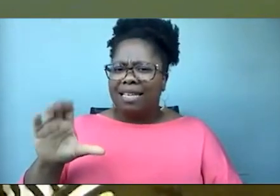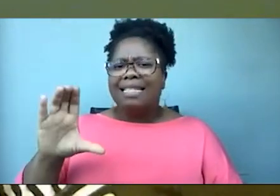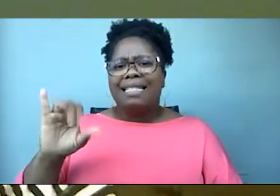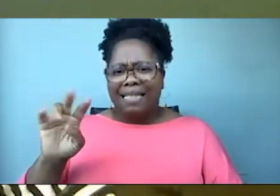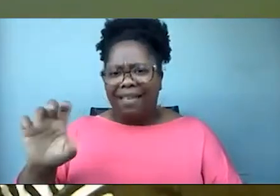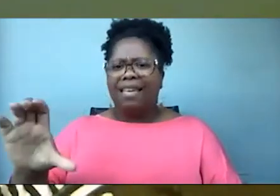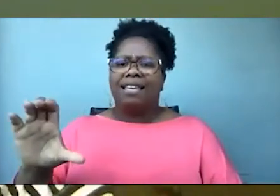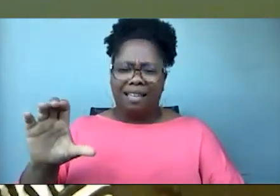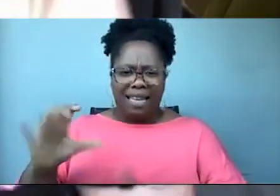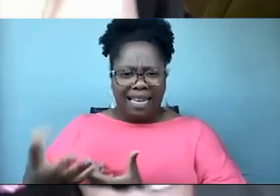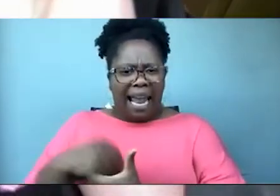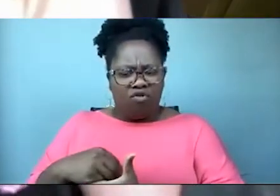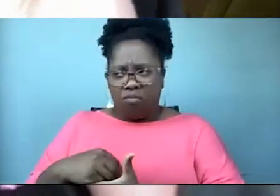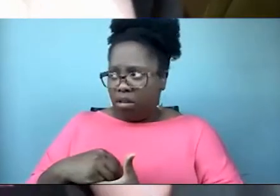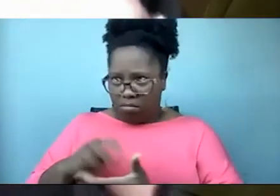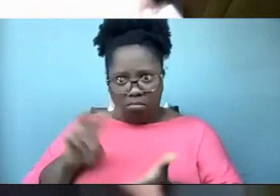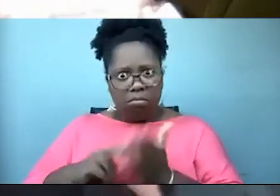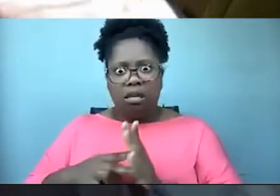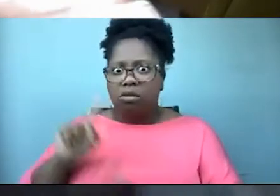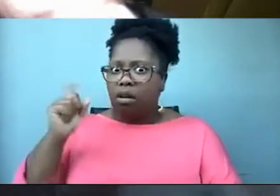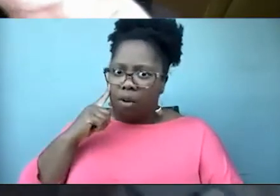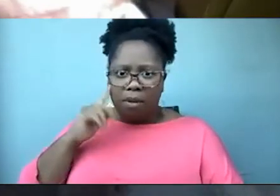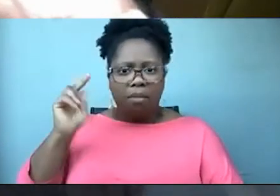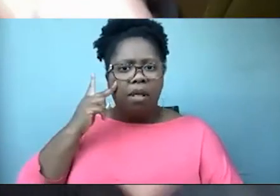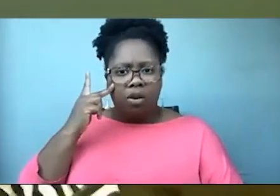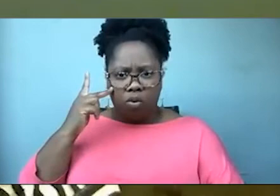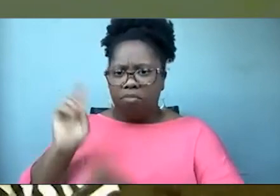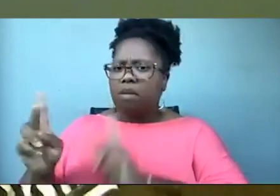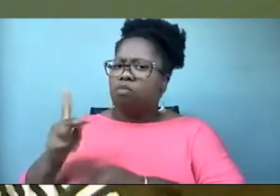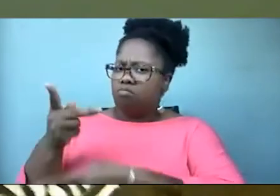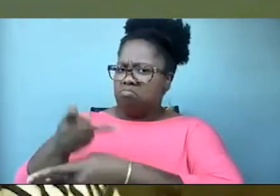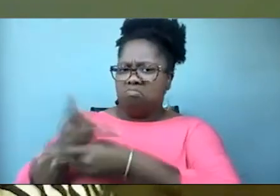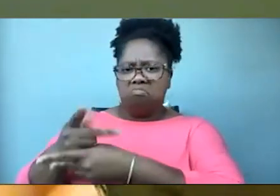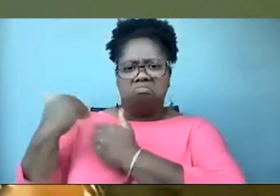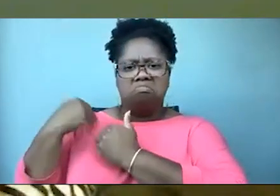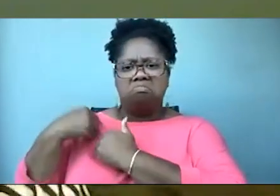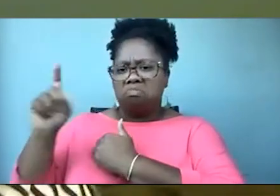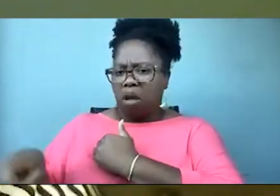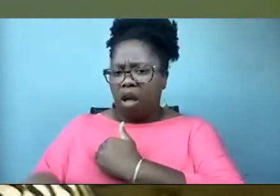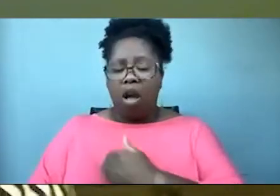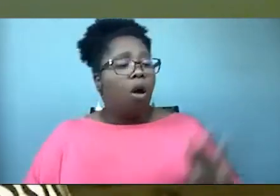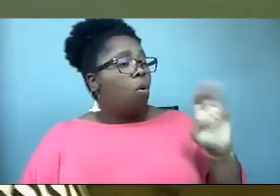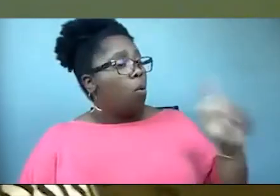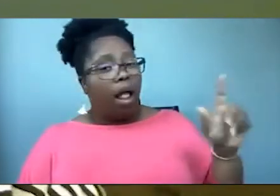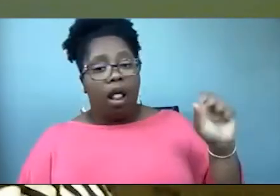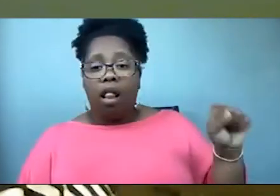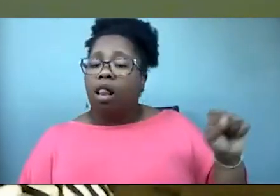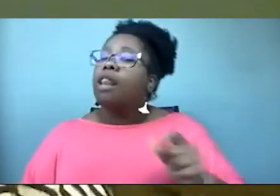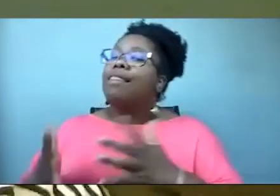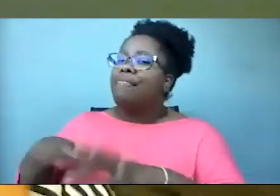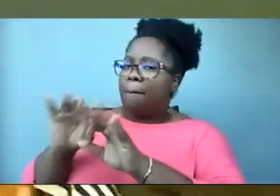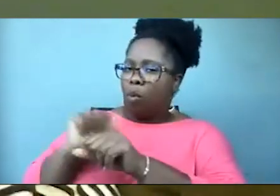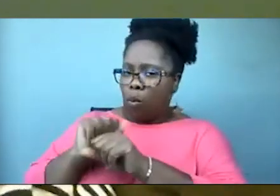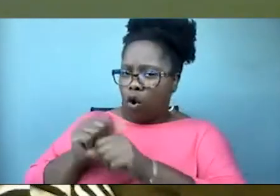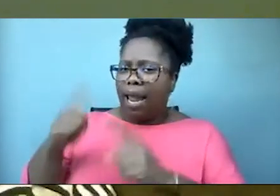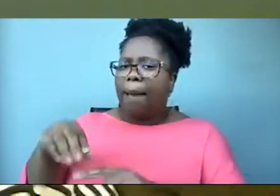about the importance of work happening in communities. And I think we were explicitly stating, right, that these are some of